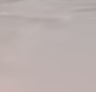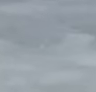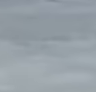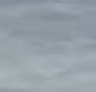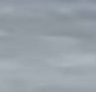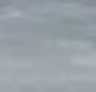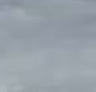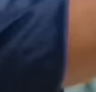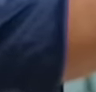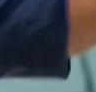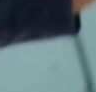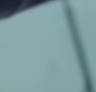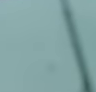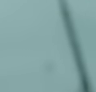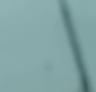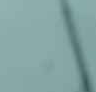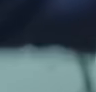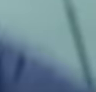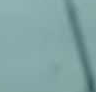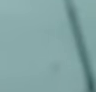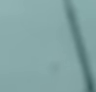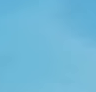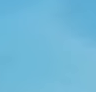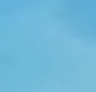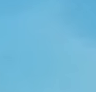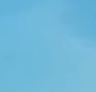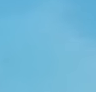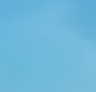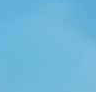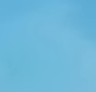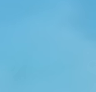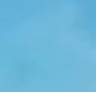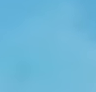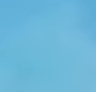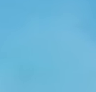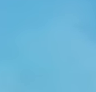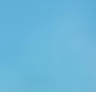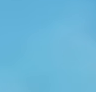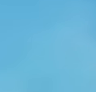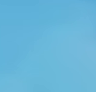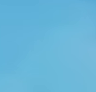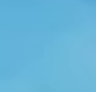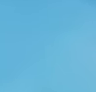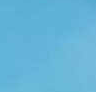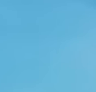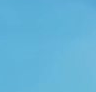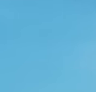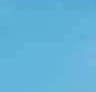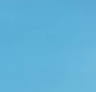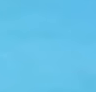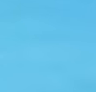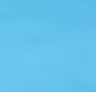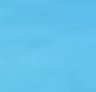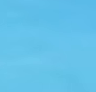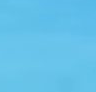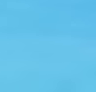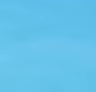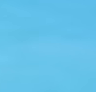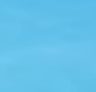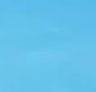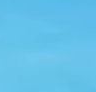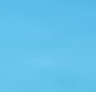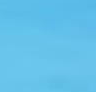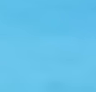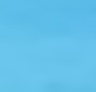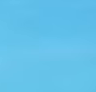the excursions down through the snakes. Like the expression on people's face when they get to the opening of Conch Point,